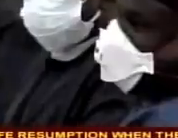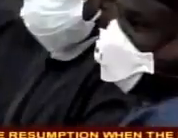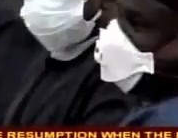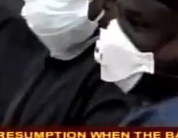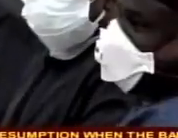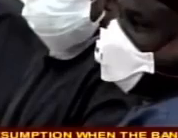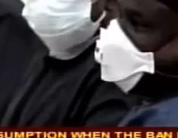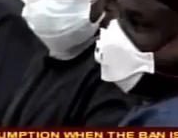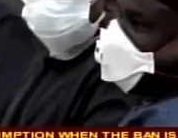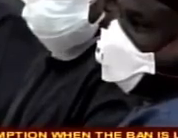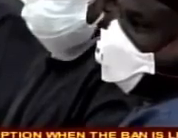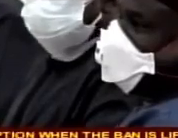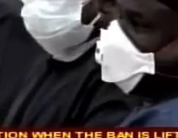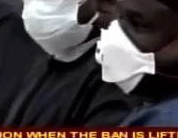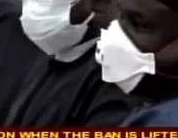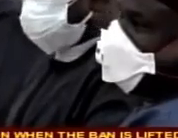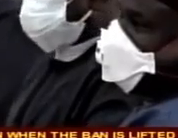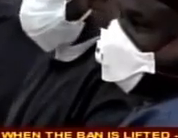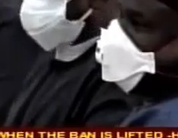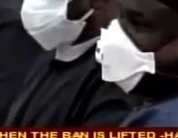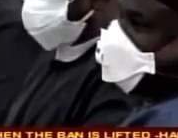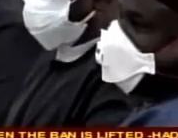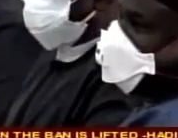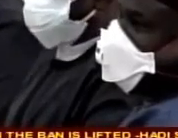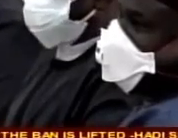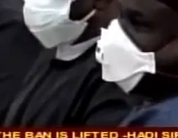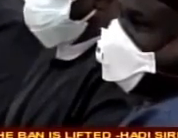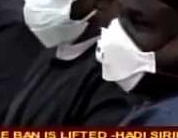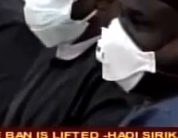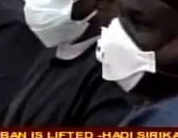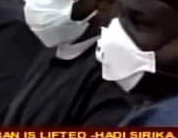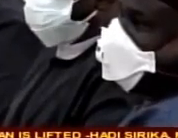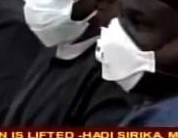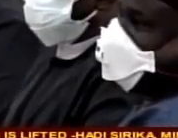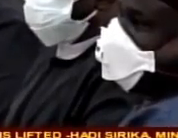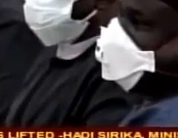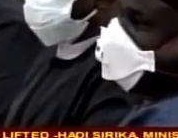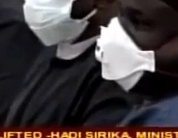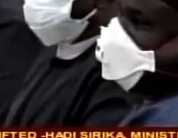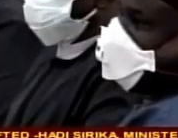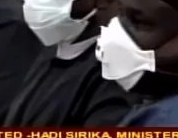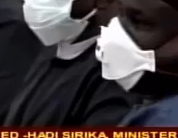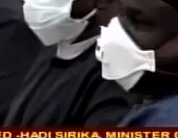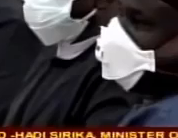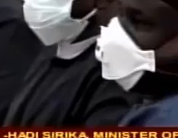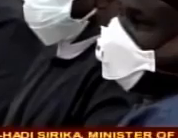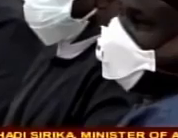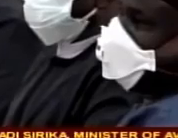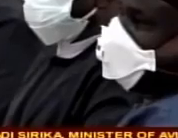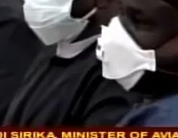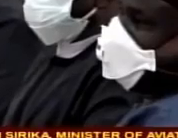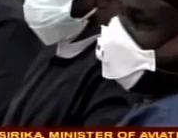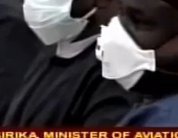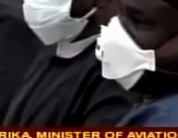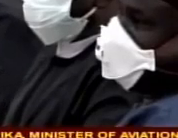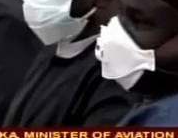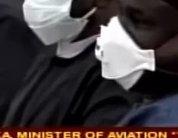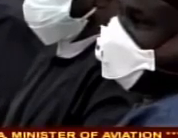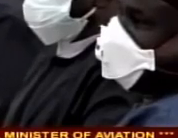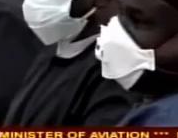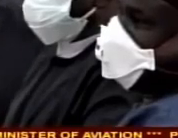per day. So how do you intend to scale up to 22,000 per day on the average going forward? And